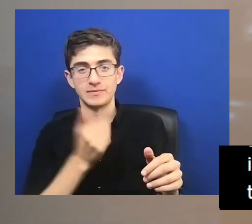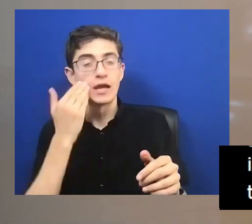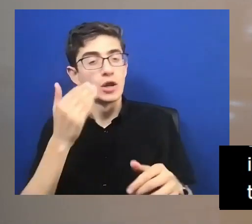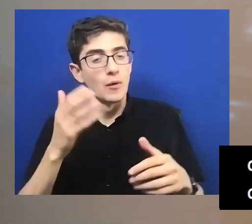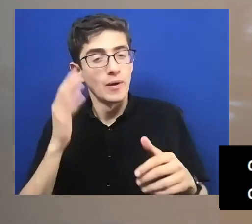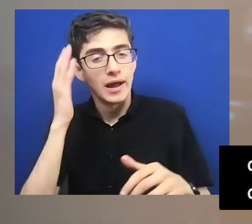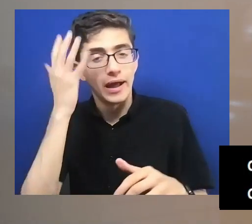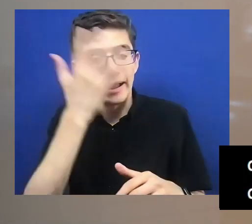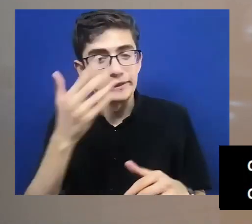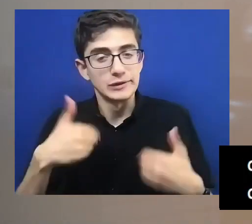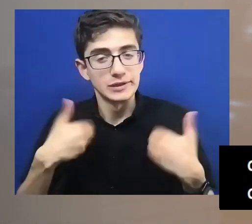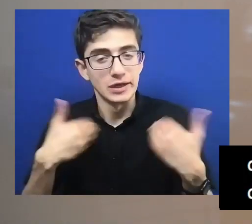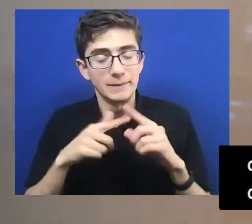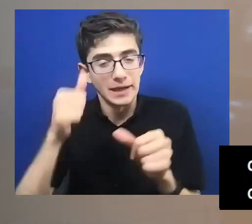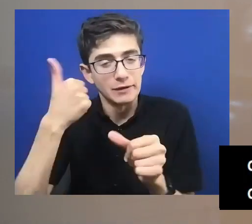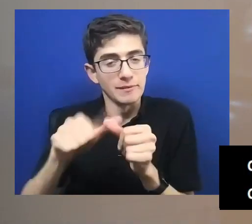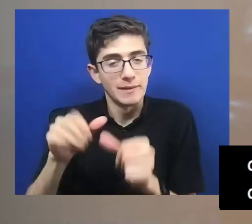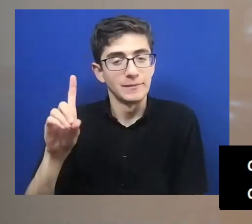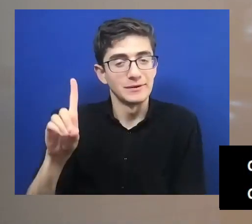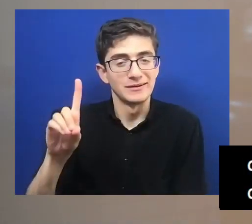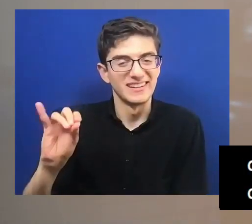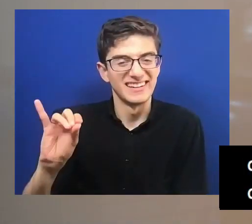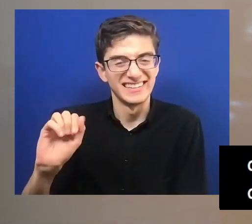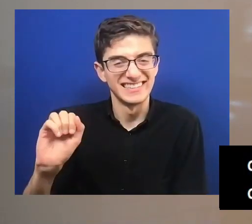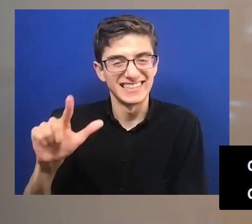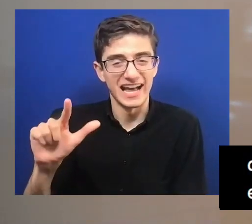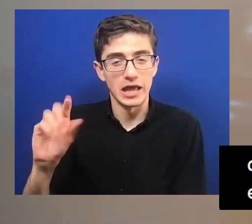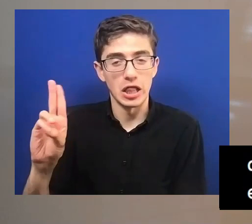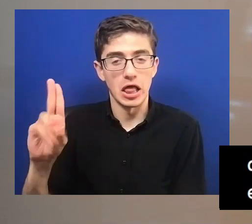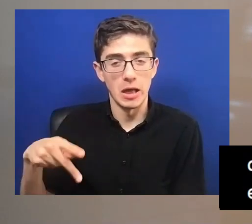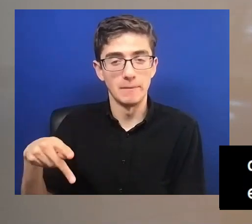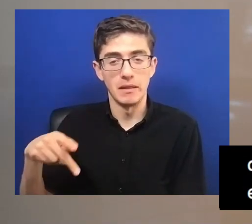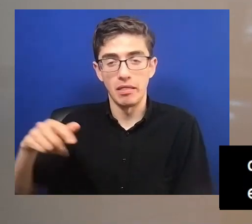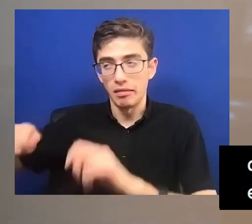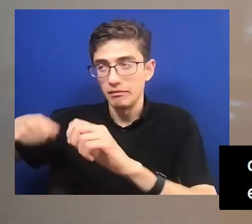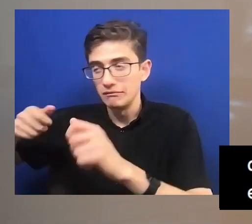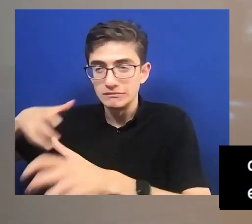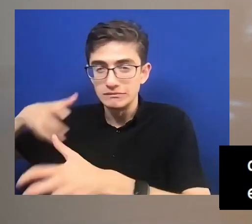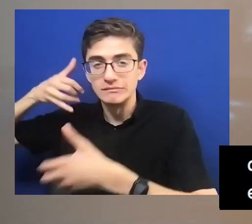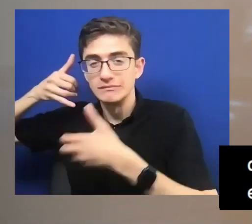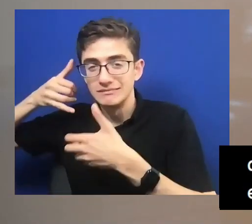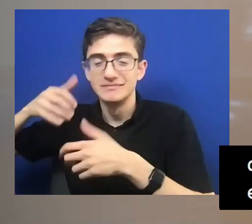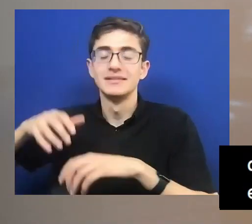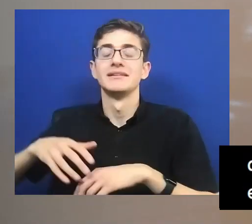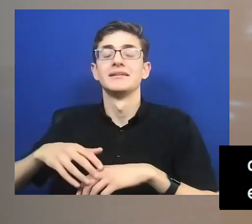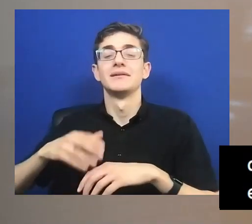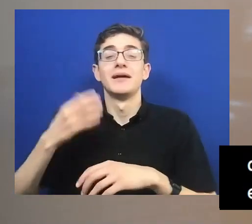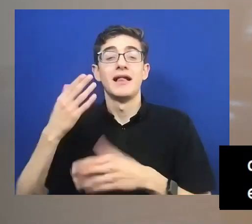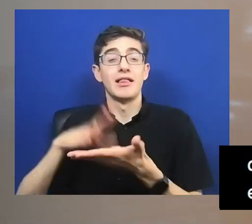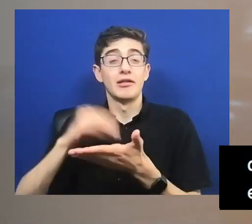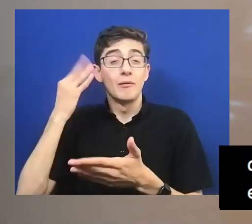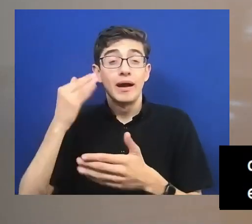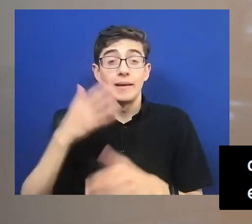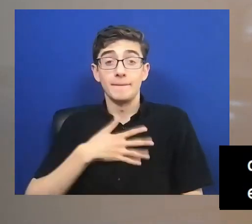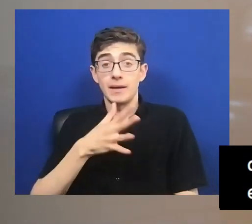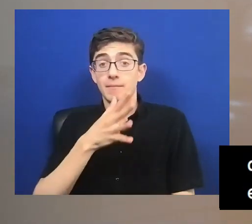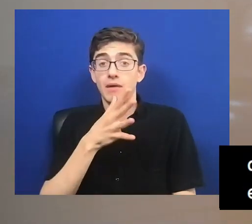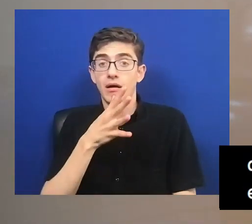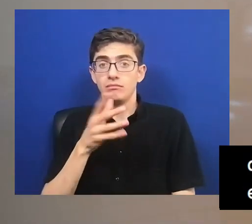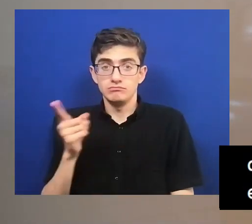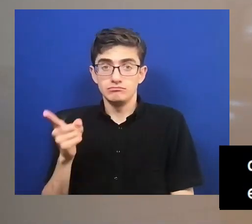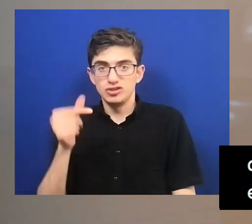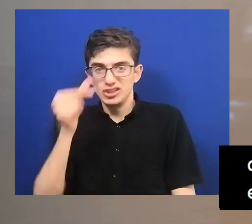dial-up. but we learned about that private school because my mom conducted a simple Google search.